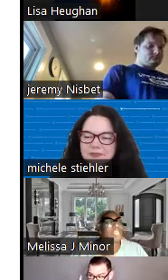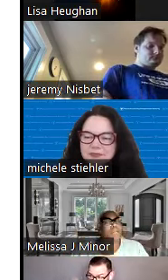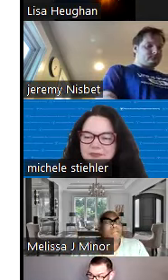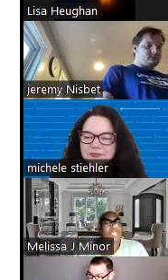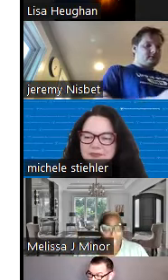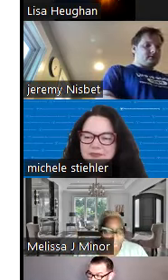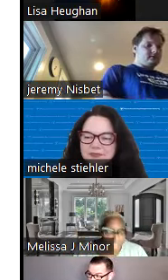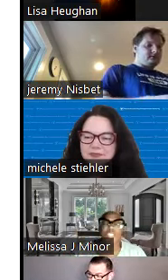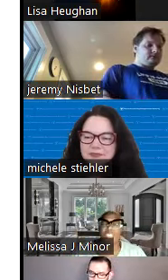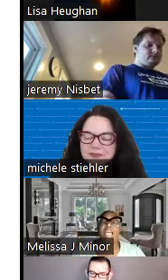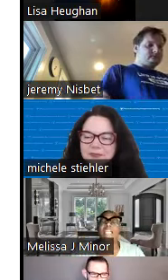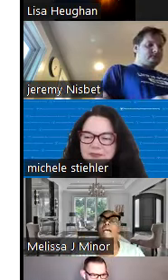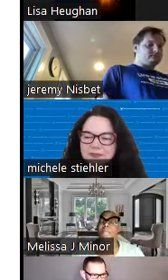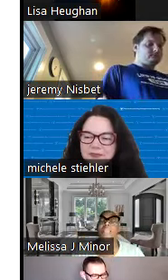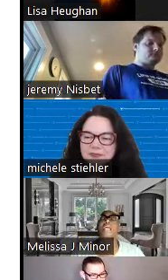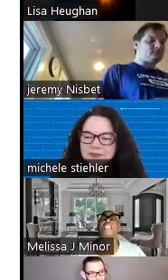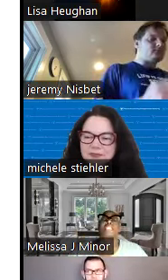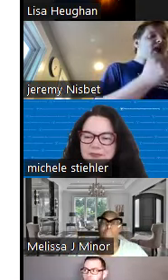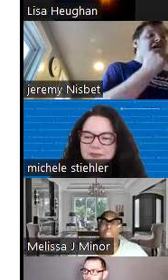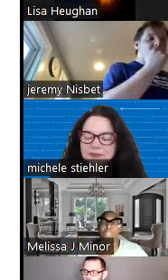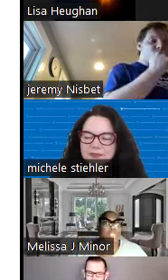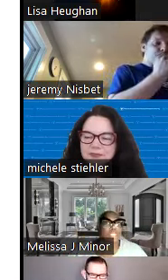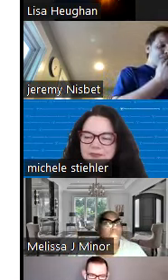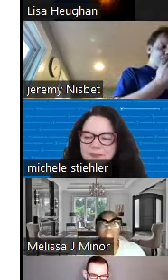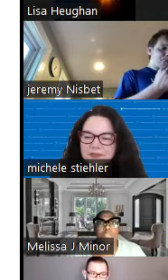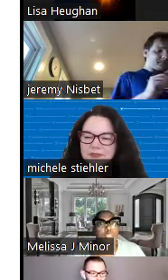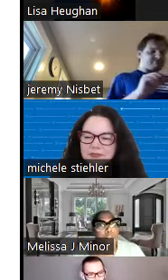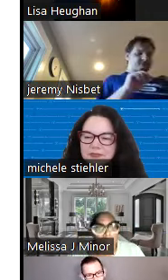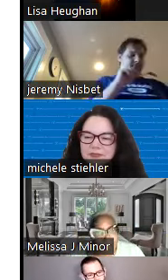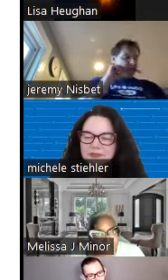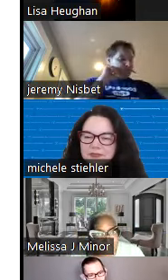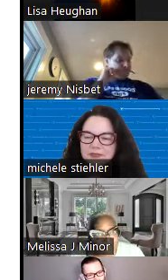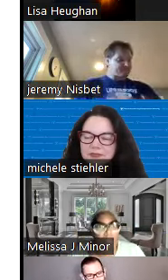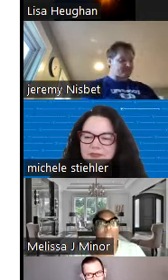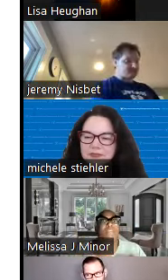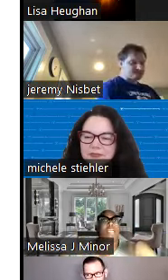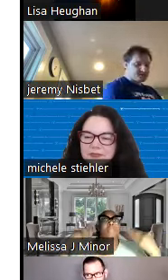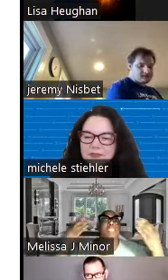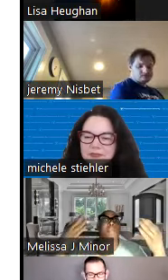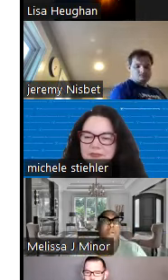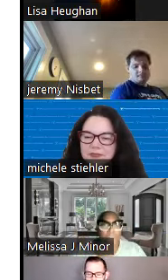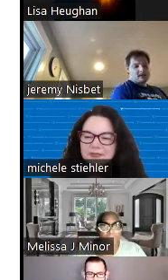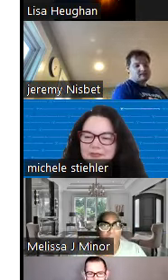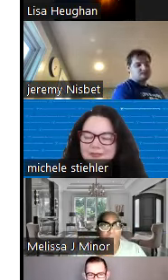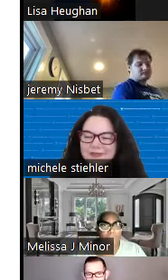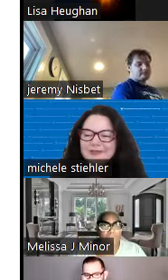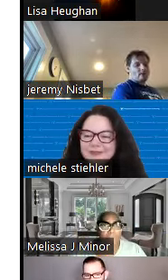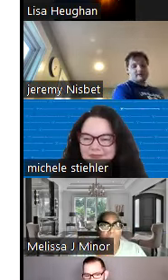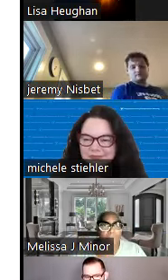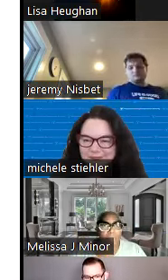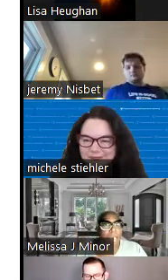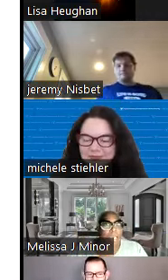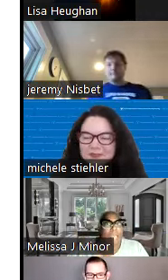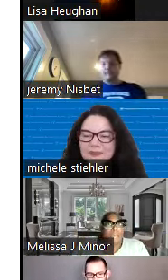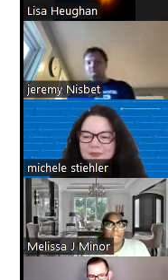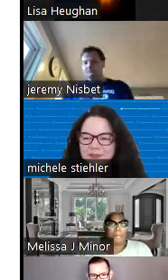can't tell me it was done in error. You're just not coming to see what's going on, and you can't do the Google map. You have to come see in person.